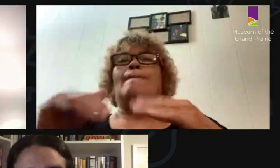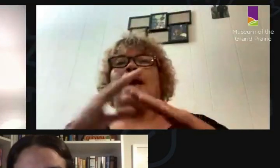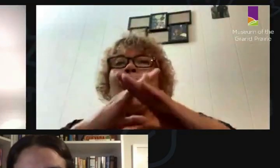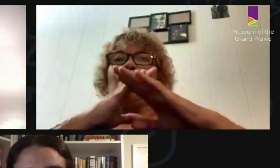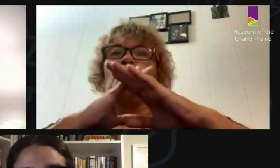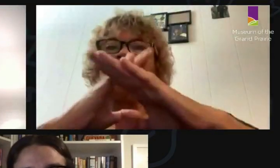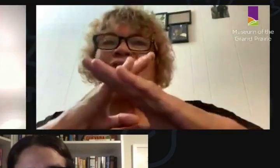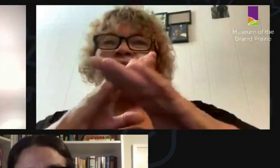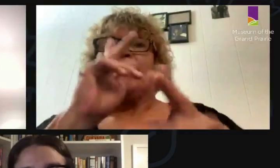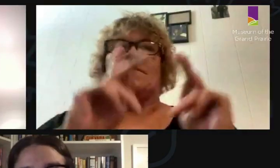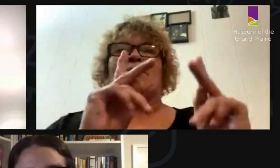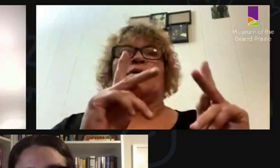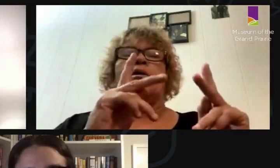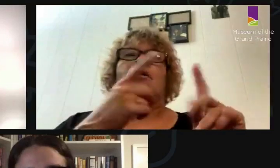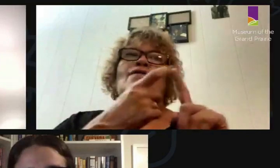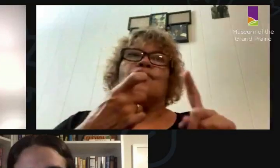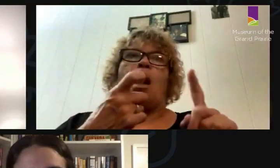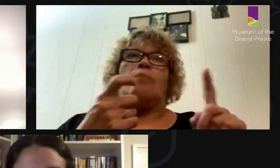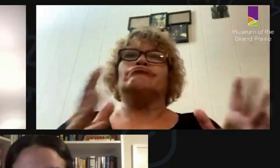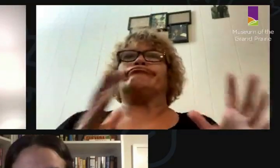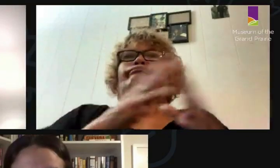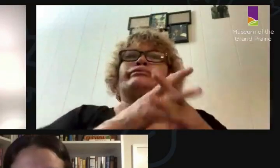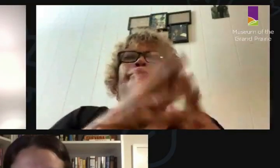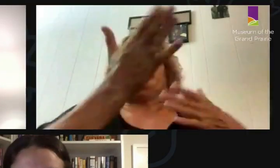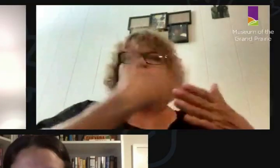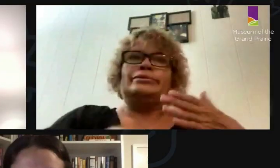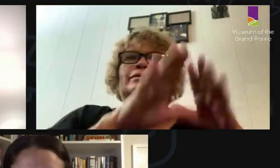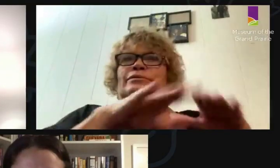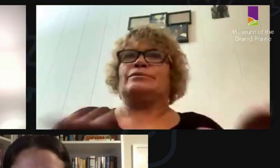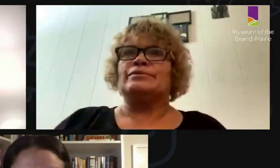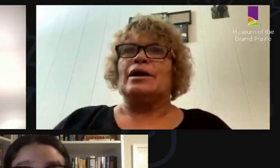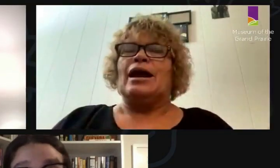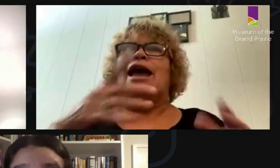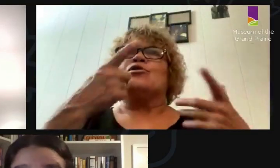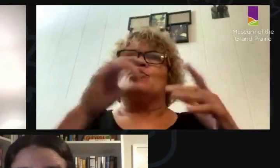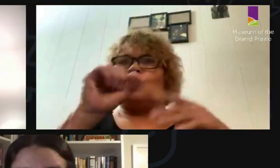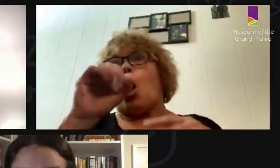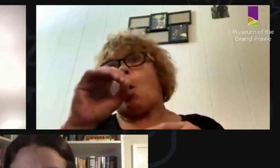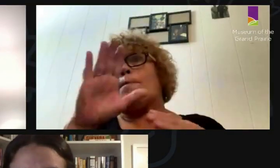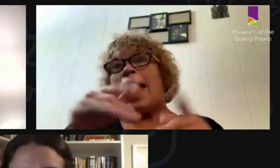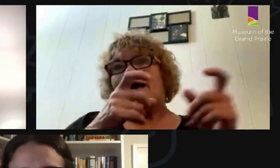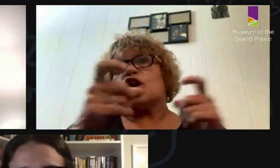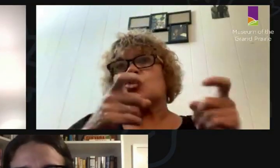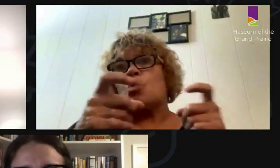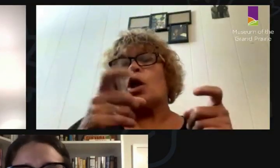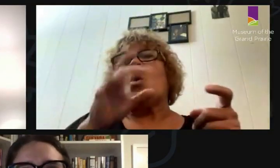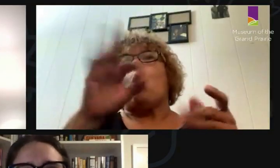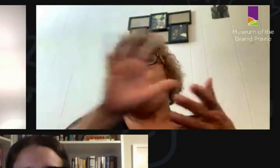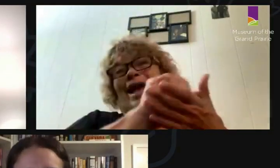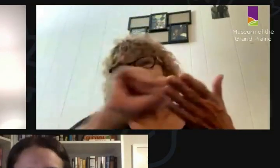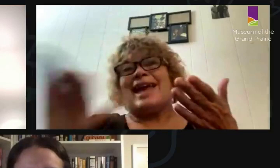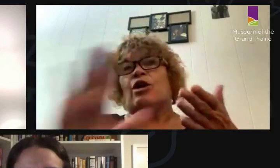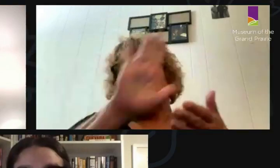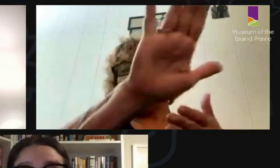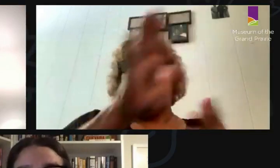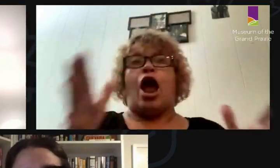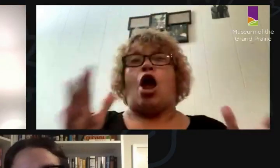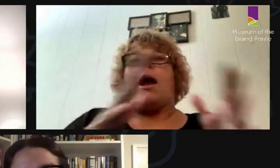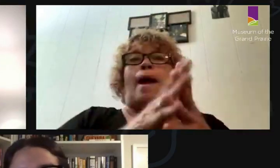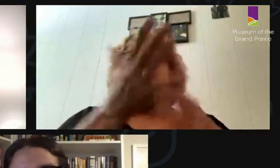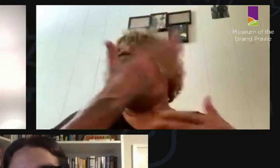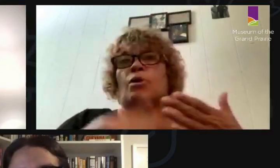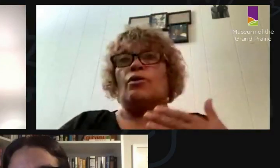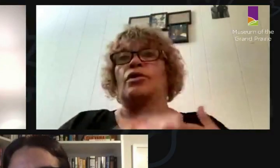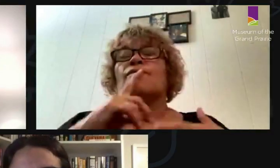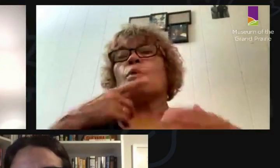from reproducing and controlling their reproductive rights, diminishing their reproductive rights. And I think that echoes